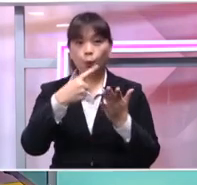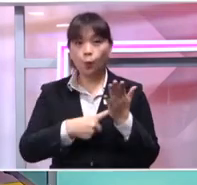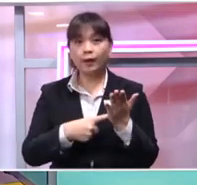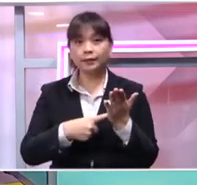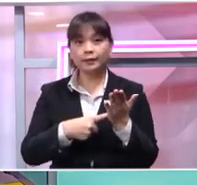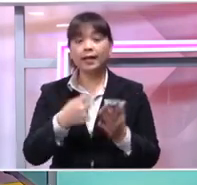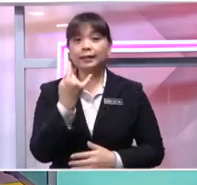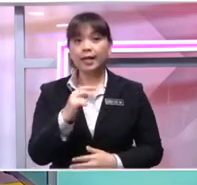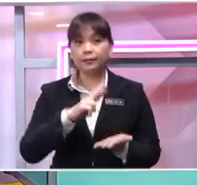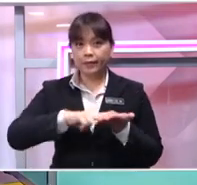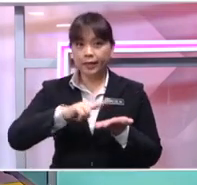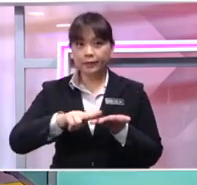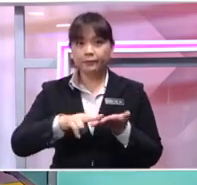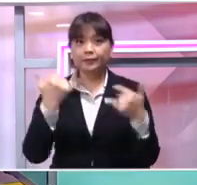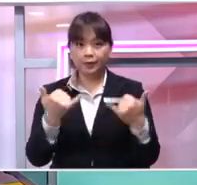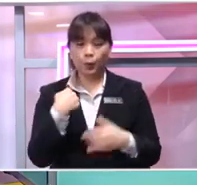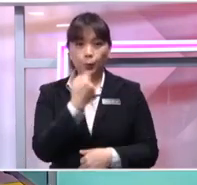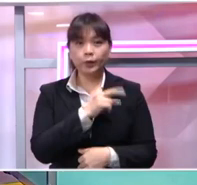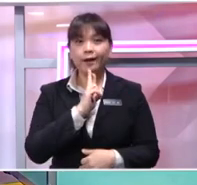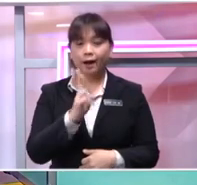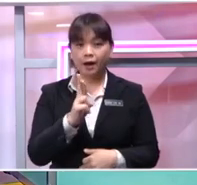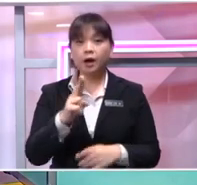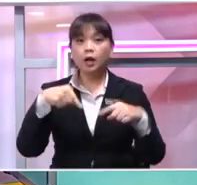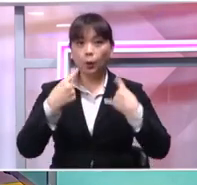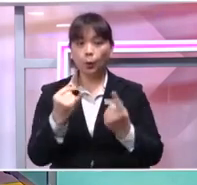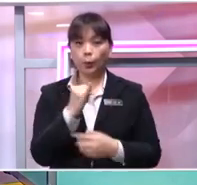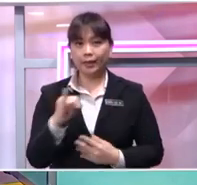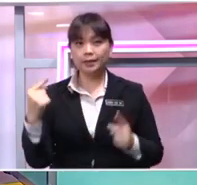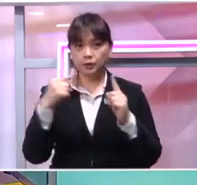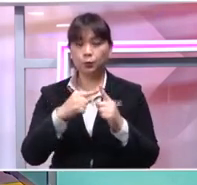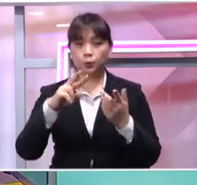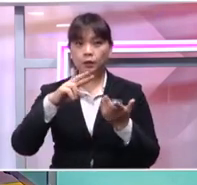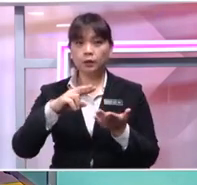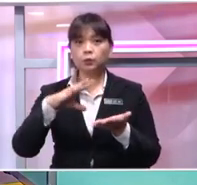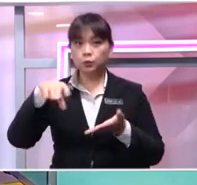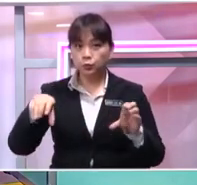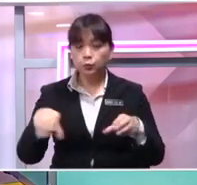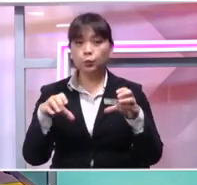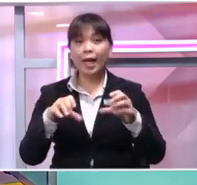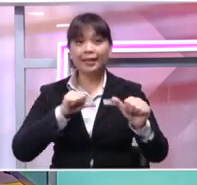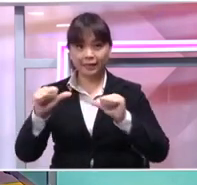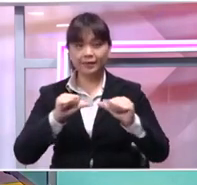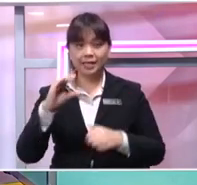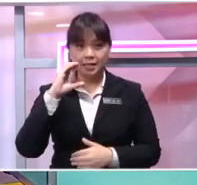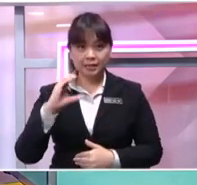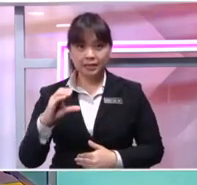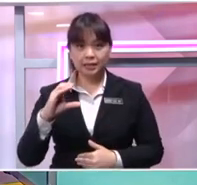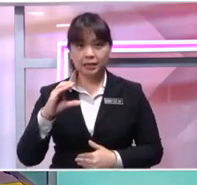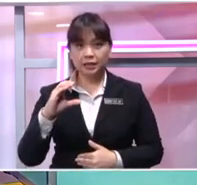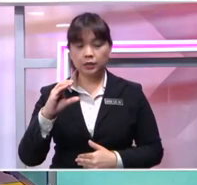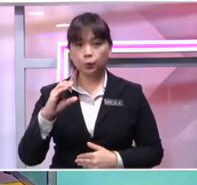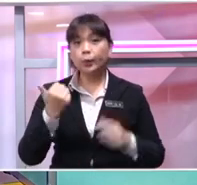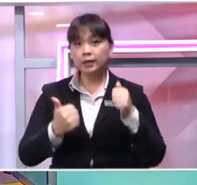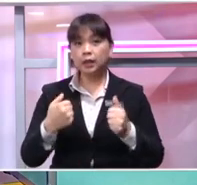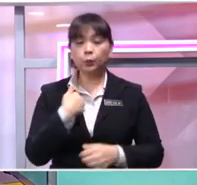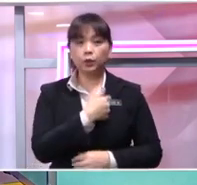this section, we are going to do activity C first, which is we want to look back